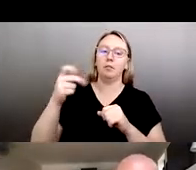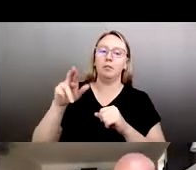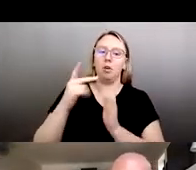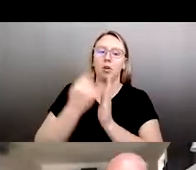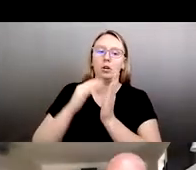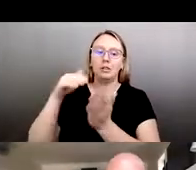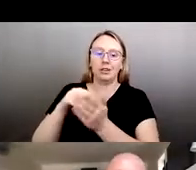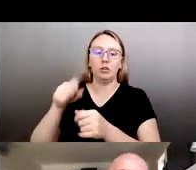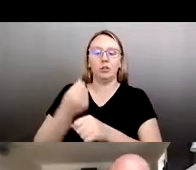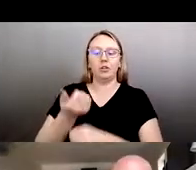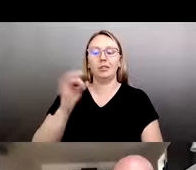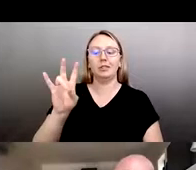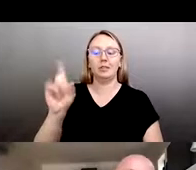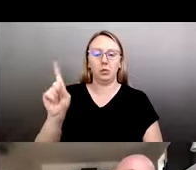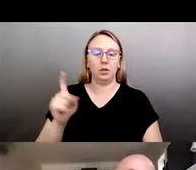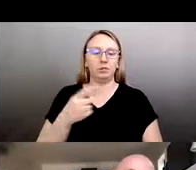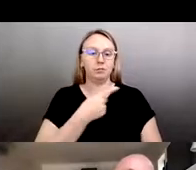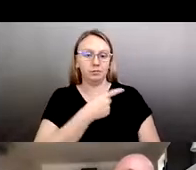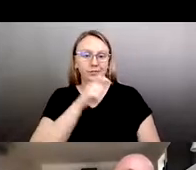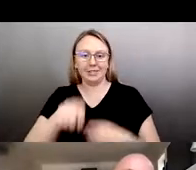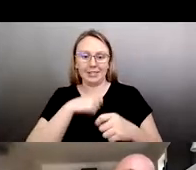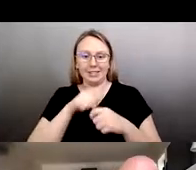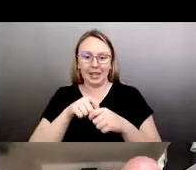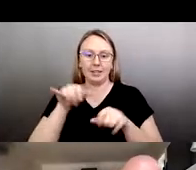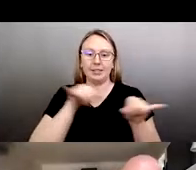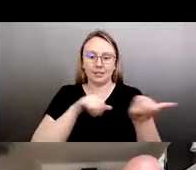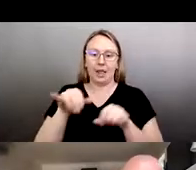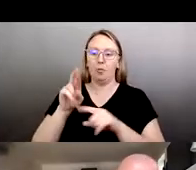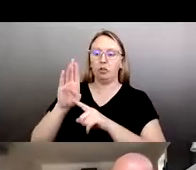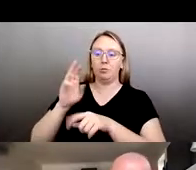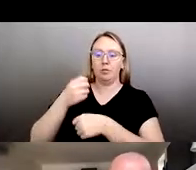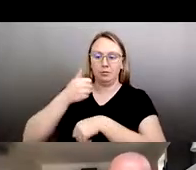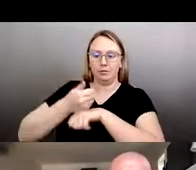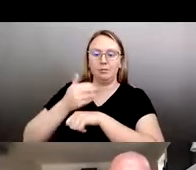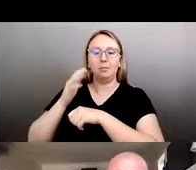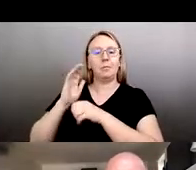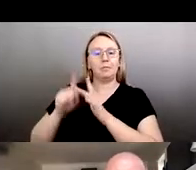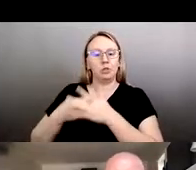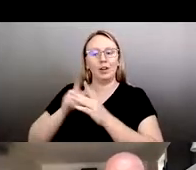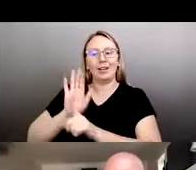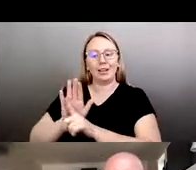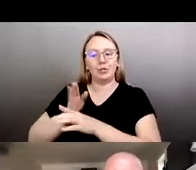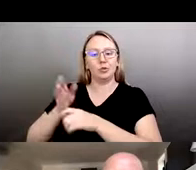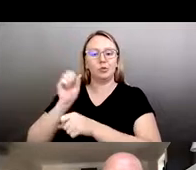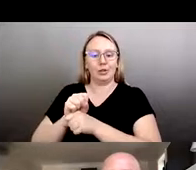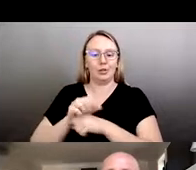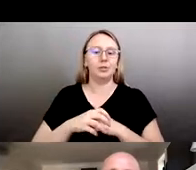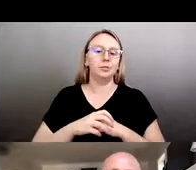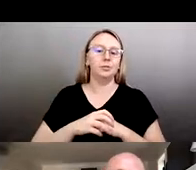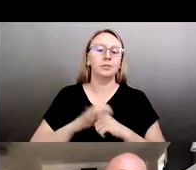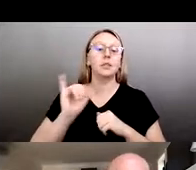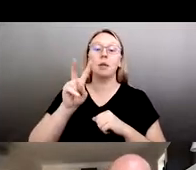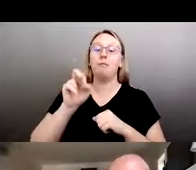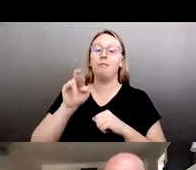1971. So this is the exact same venue that Roger launched his own career through. And this goes back to what Valerie was saying, is Roger